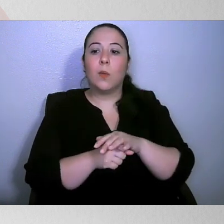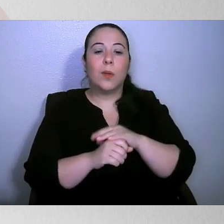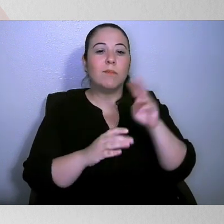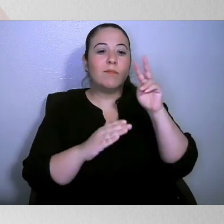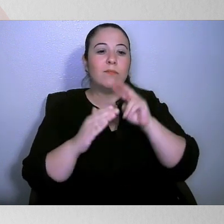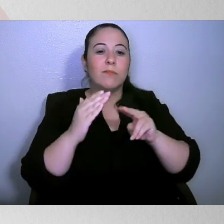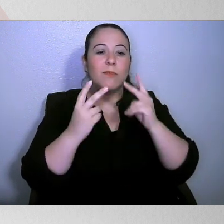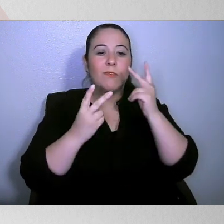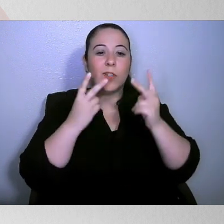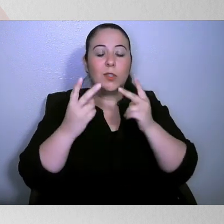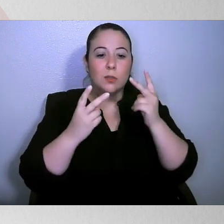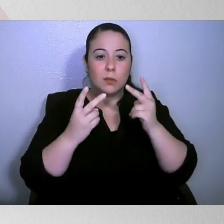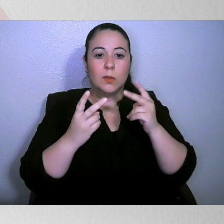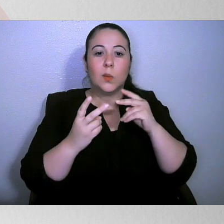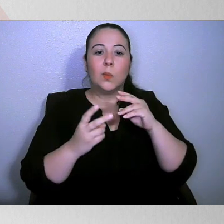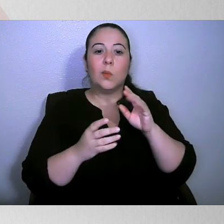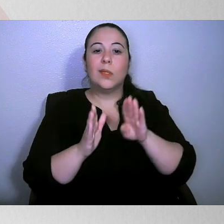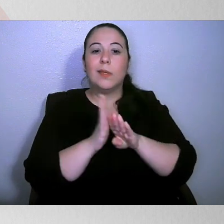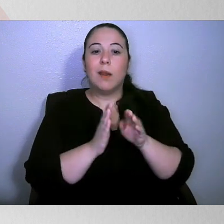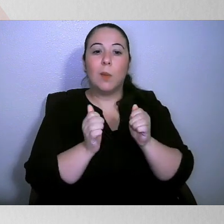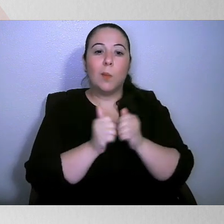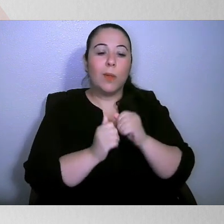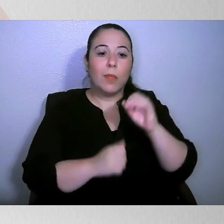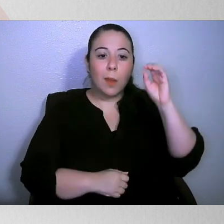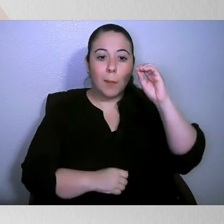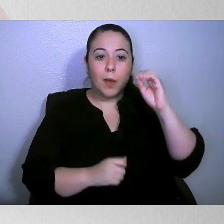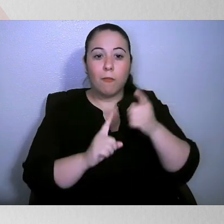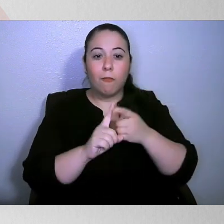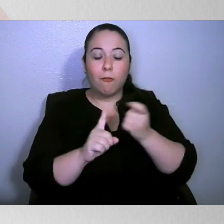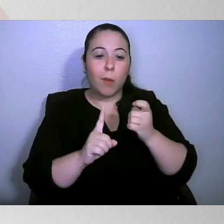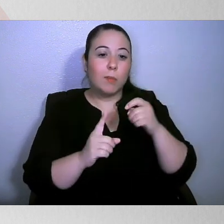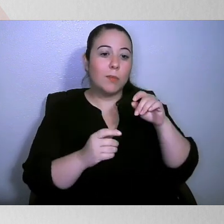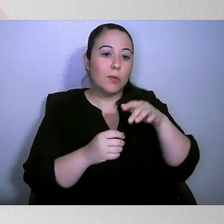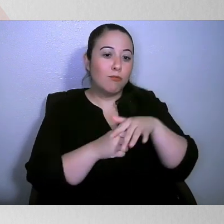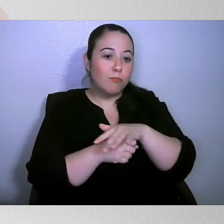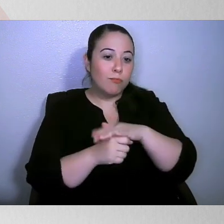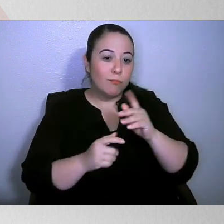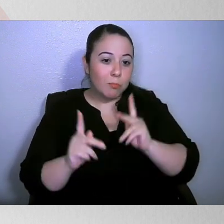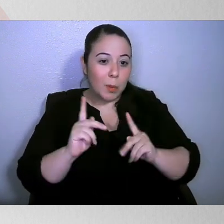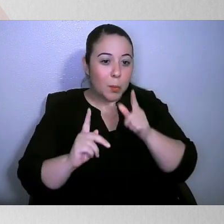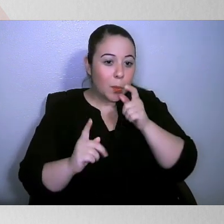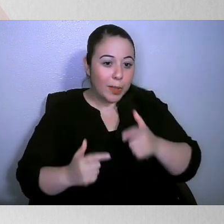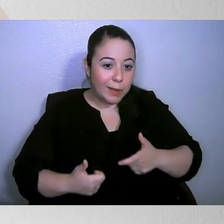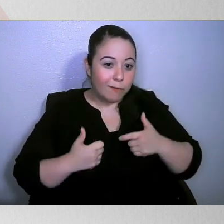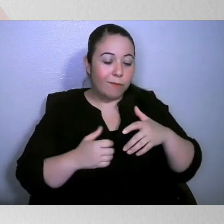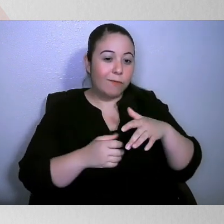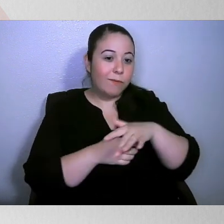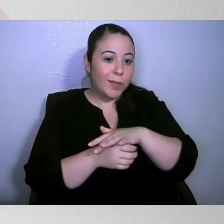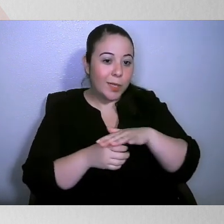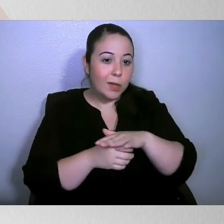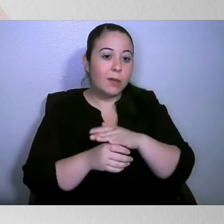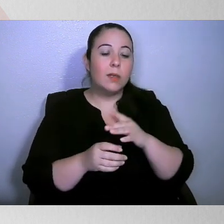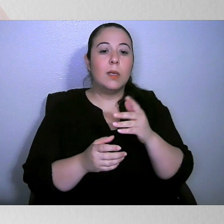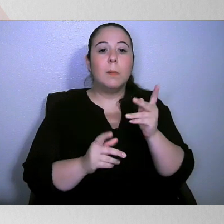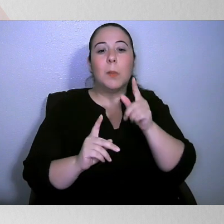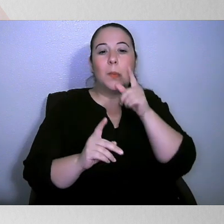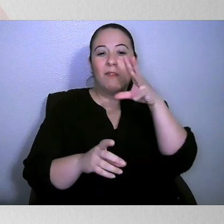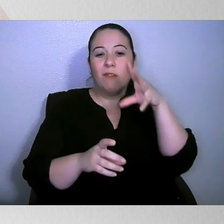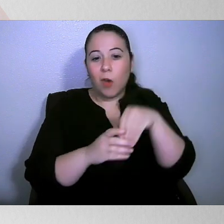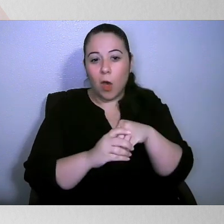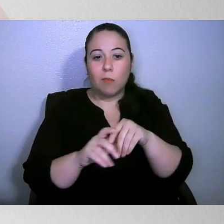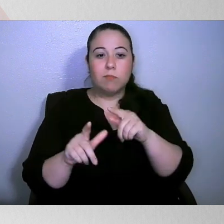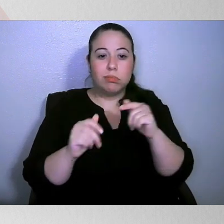were developed with input from residents, community stakeholders, and planning team members through an iterative process of developing and refining these